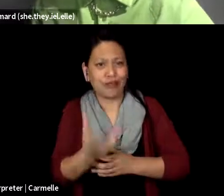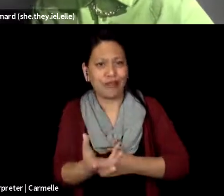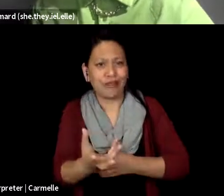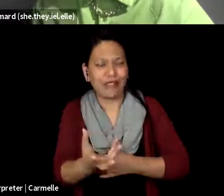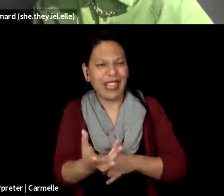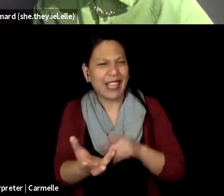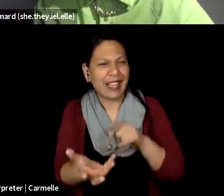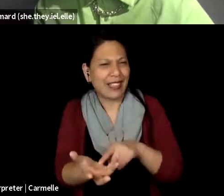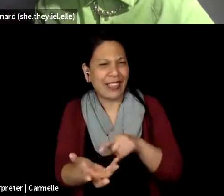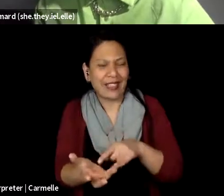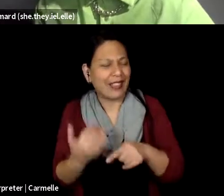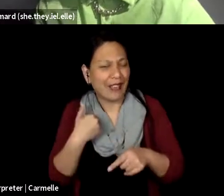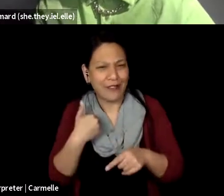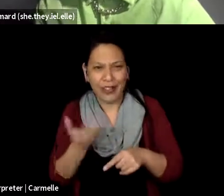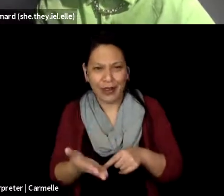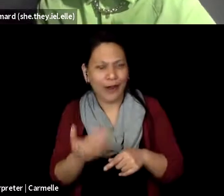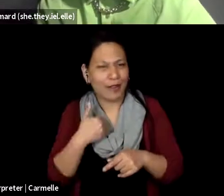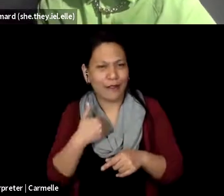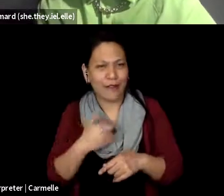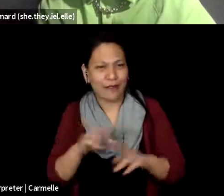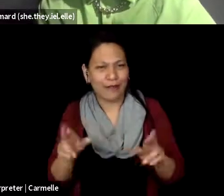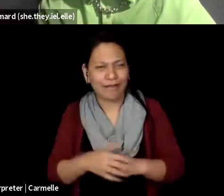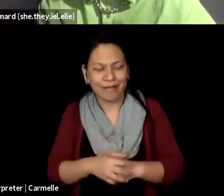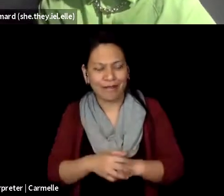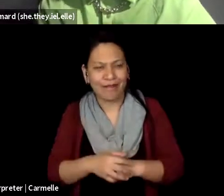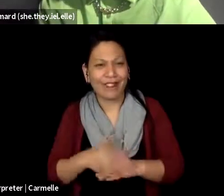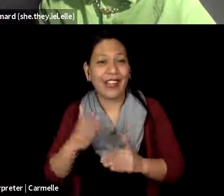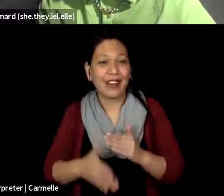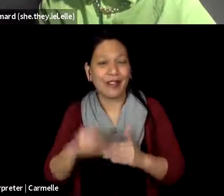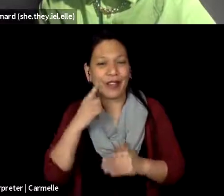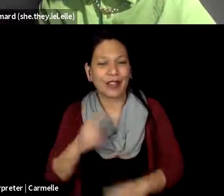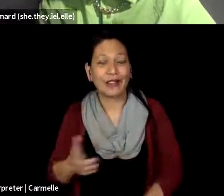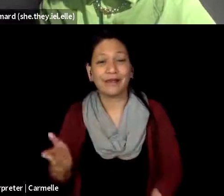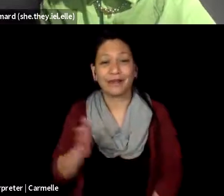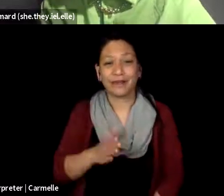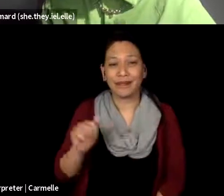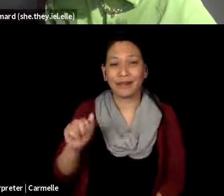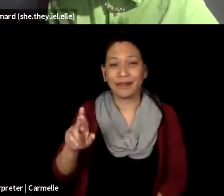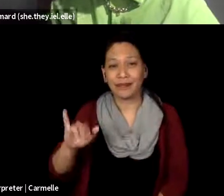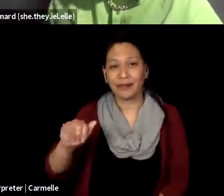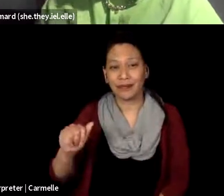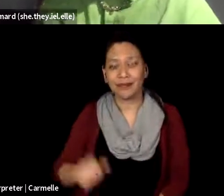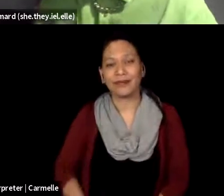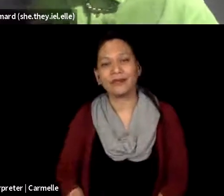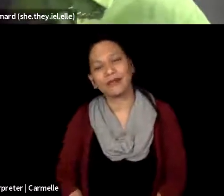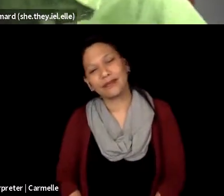there. Yeah, end of thought. And Aria speaking, I would